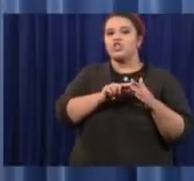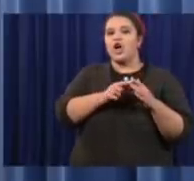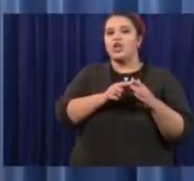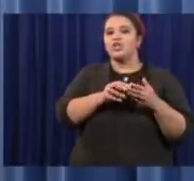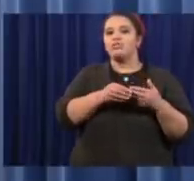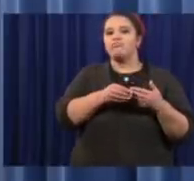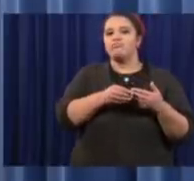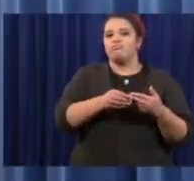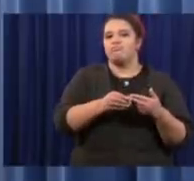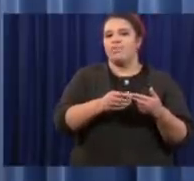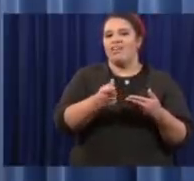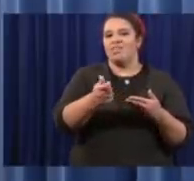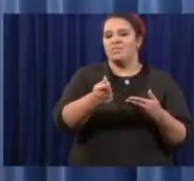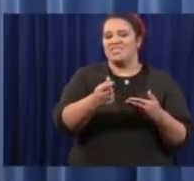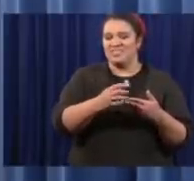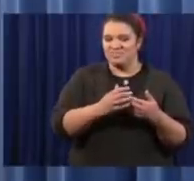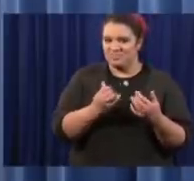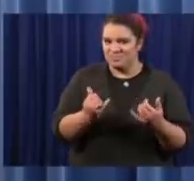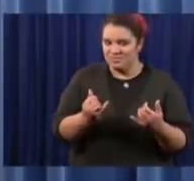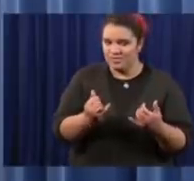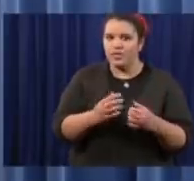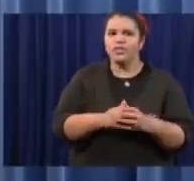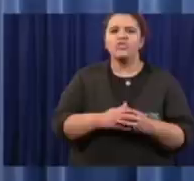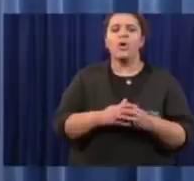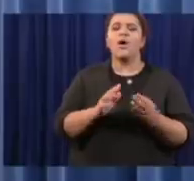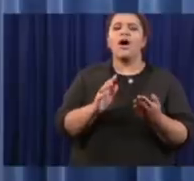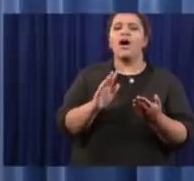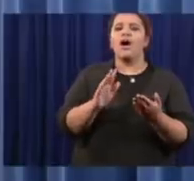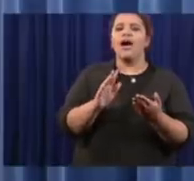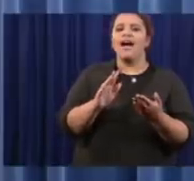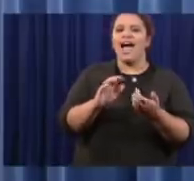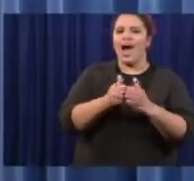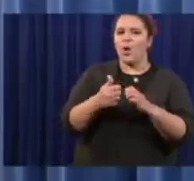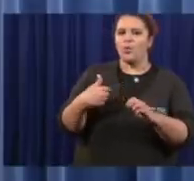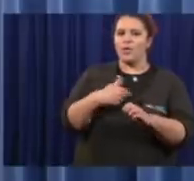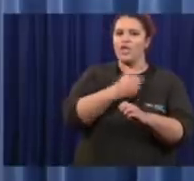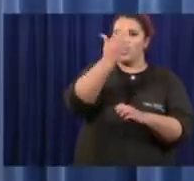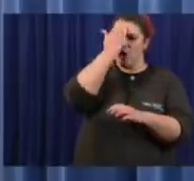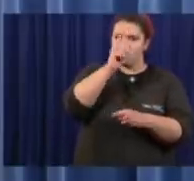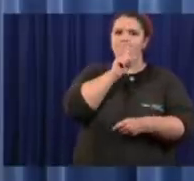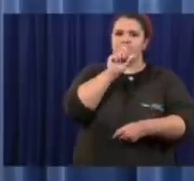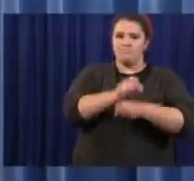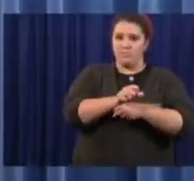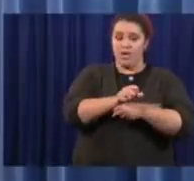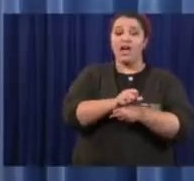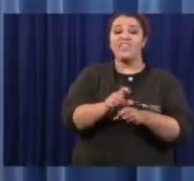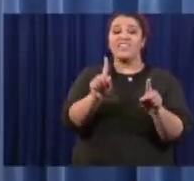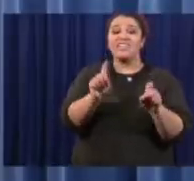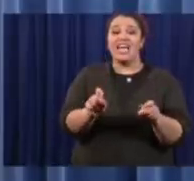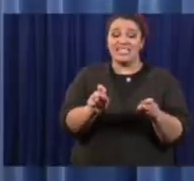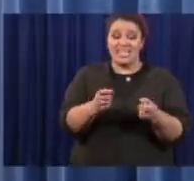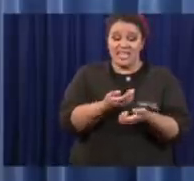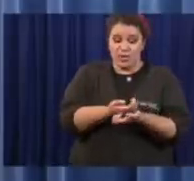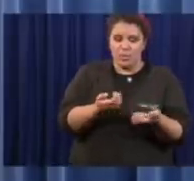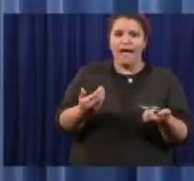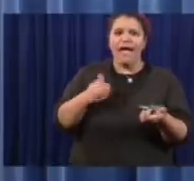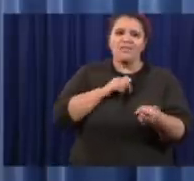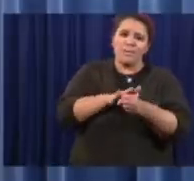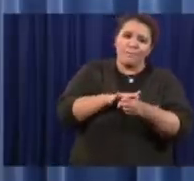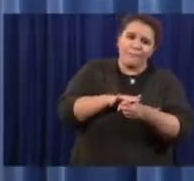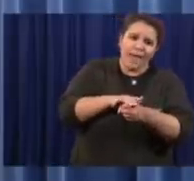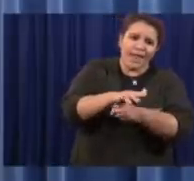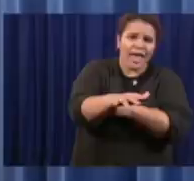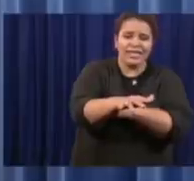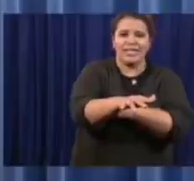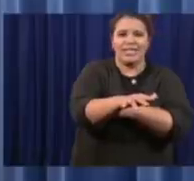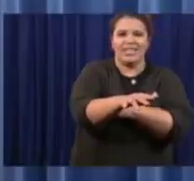able to have enough supplies and equipment to triple testing capacity by the end of May. And also, how do you plan to deploy the tests to ensure that you'll